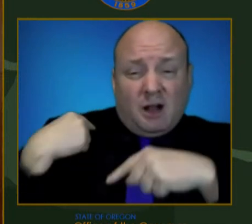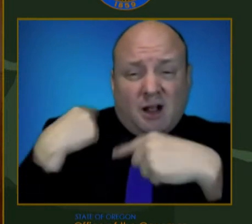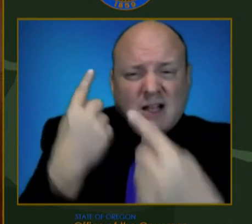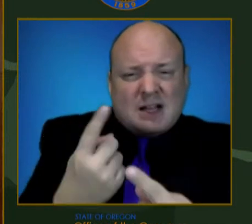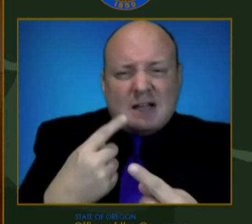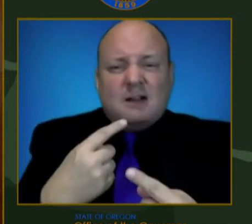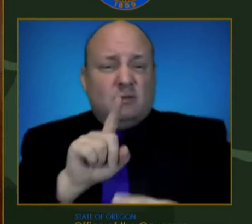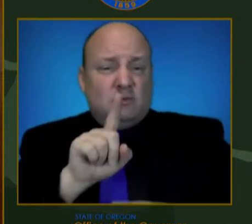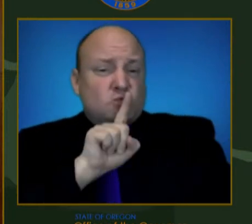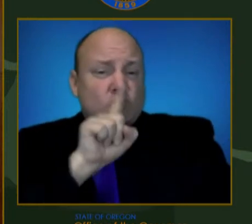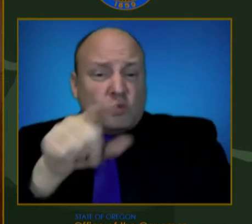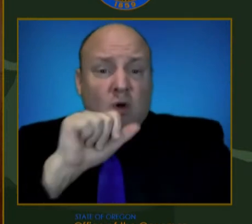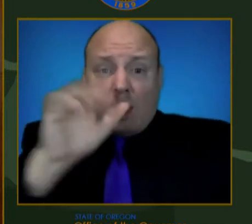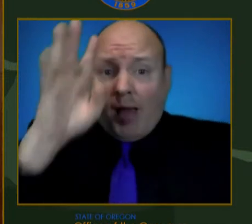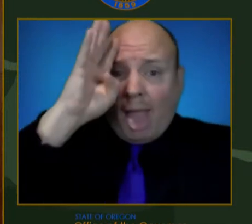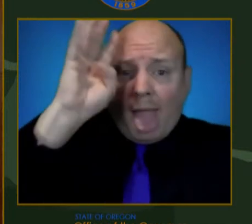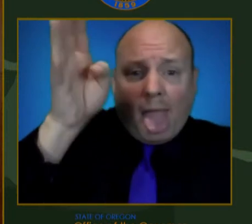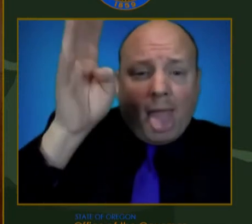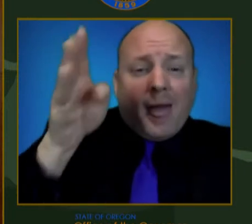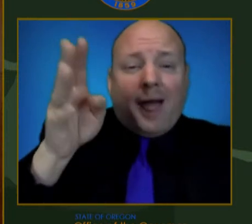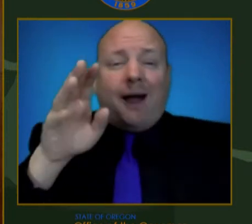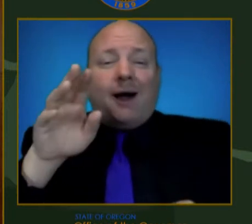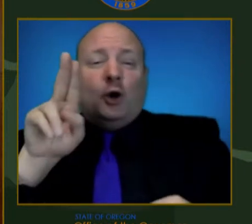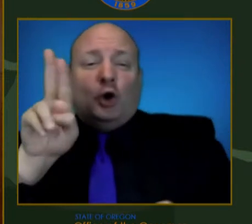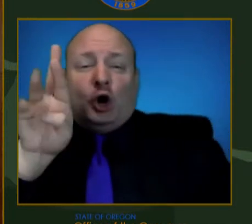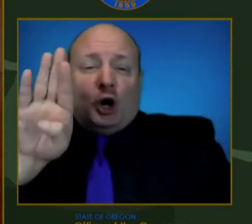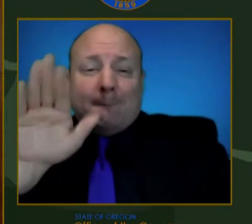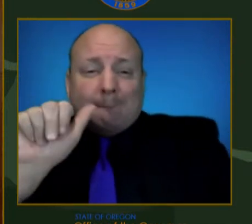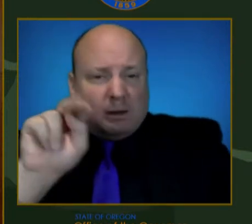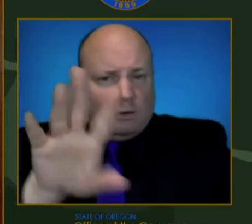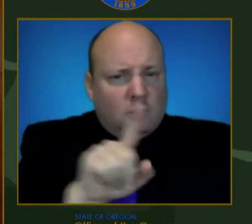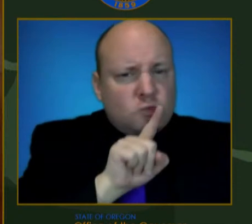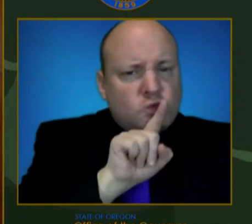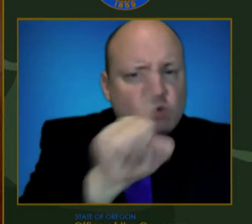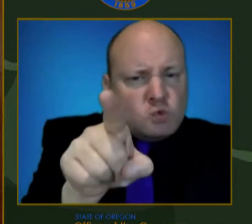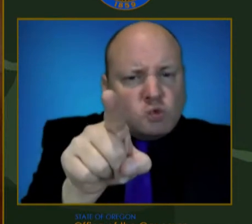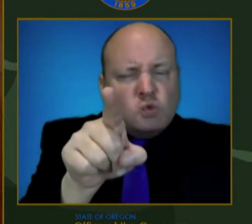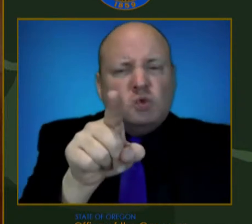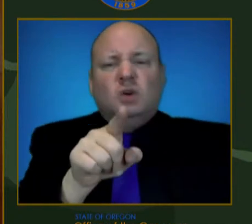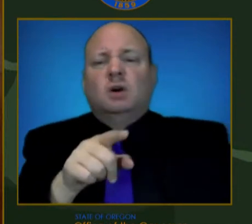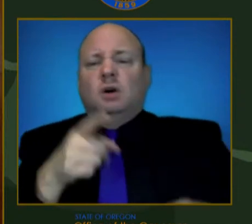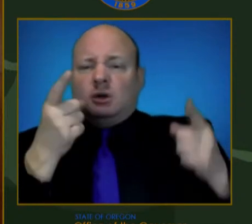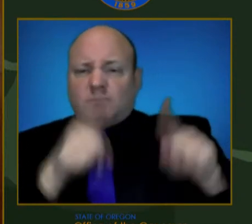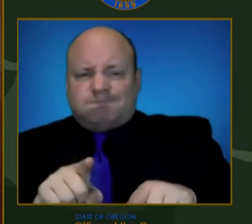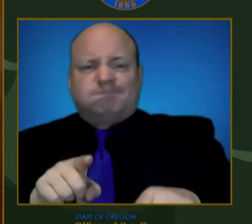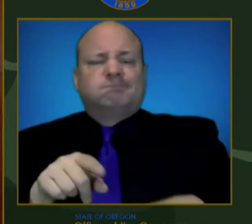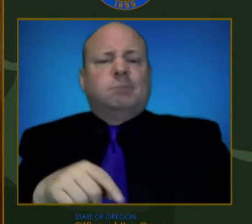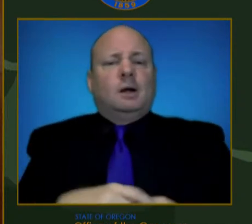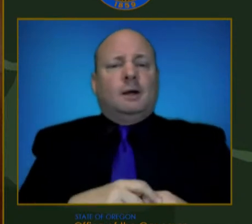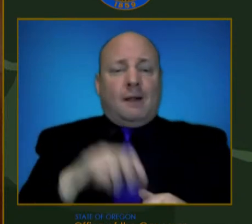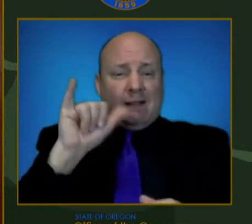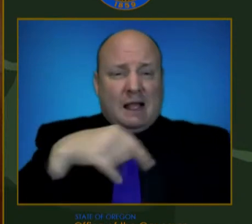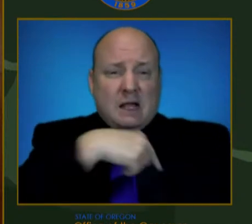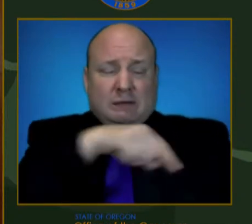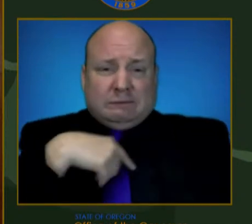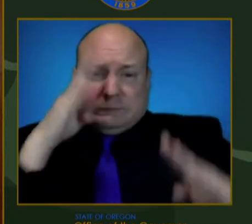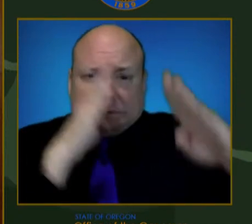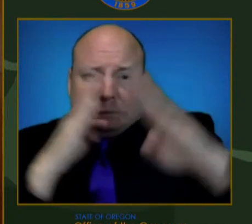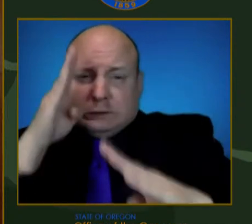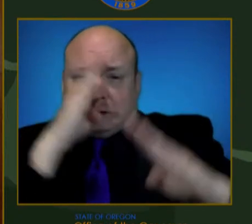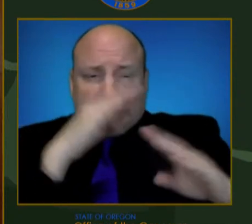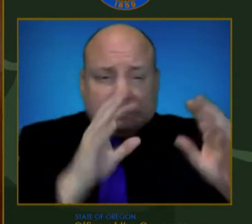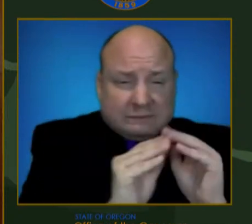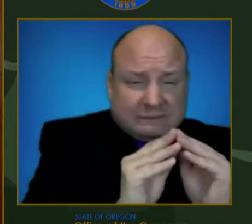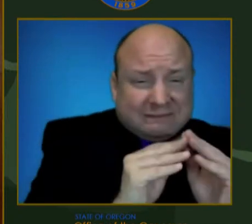another with ballot initiatives and fights in the legislature. The timber wars of Oregon are not